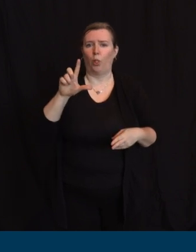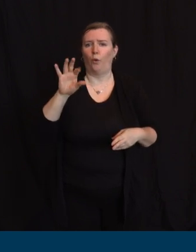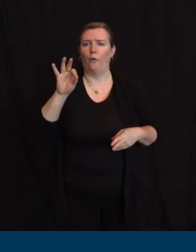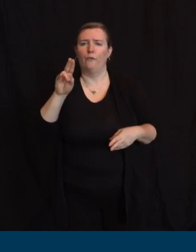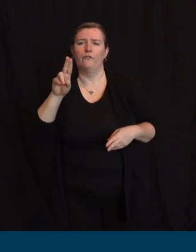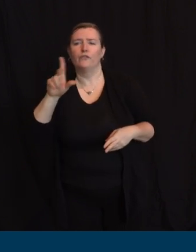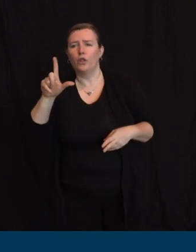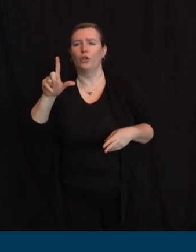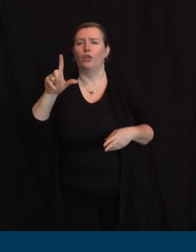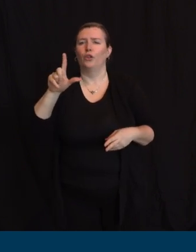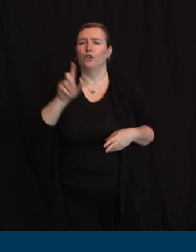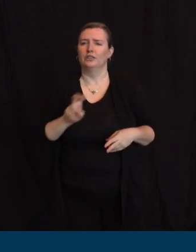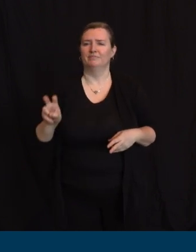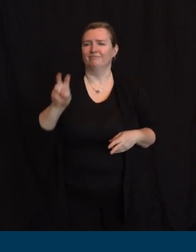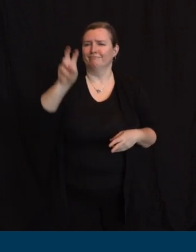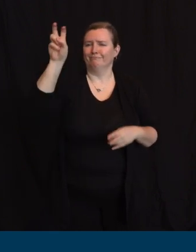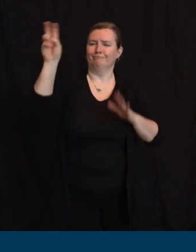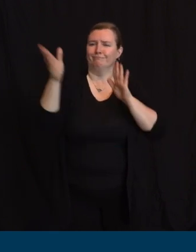got that name.